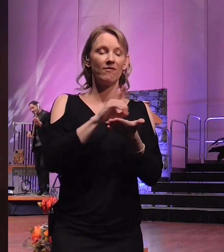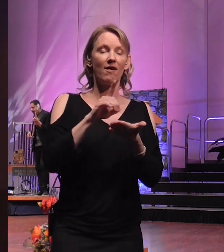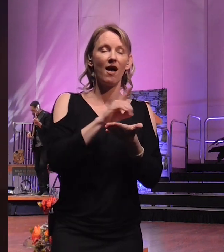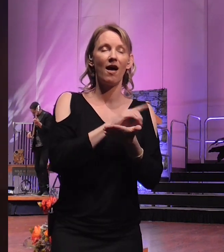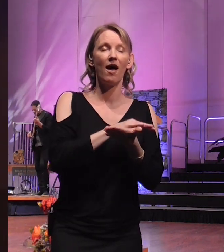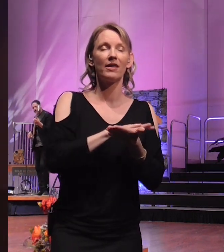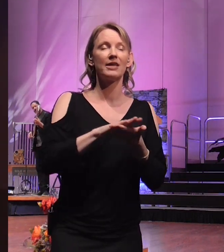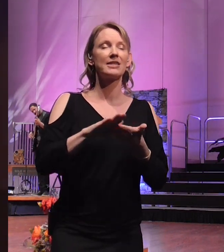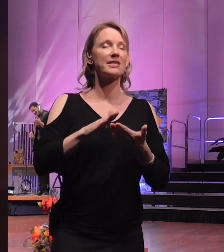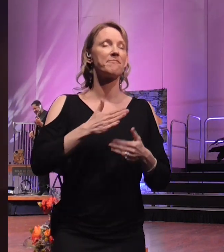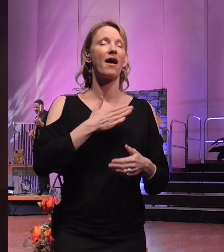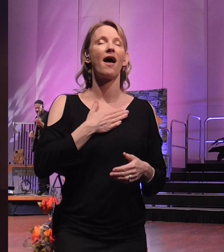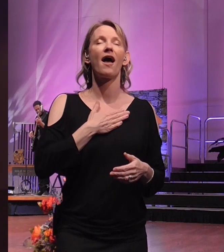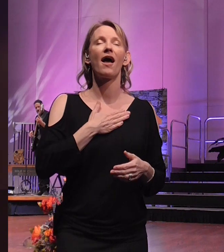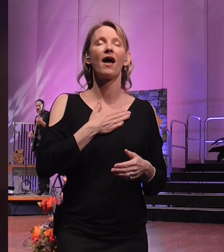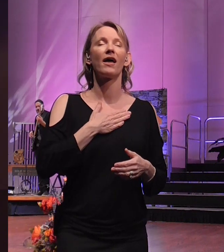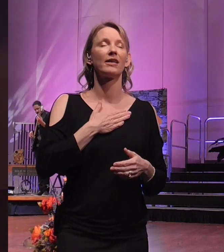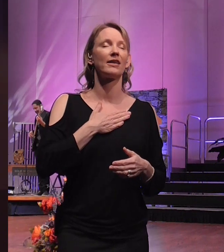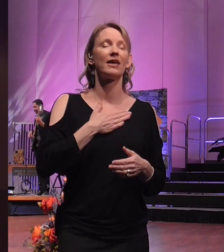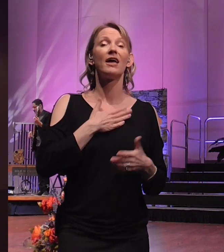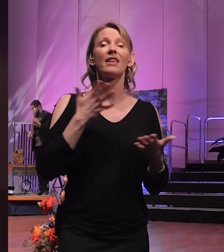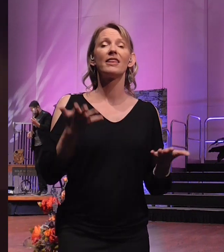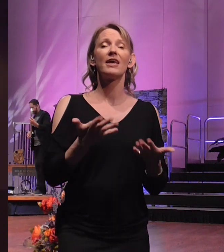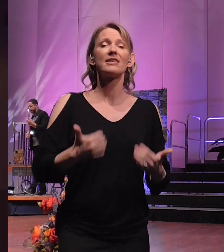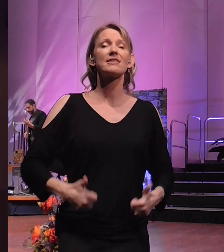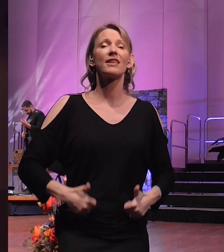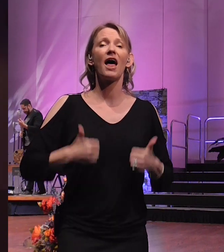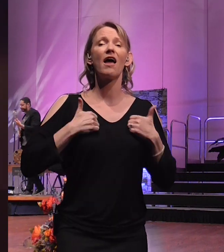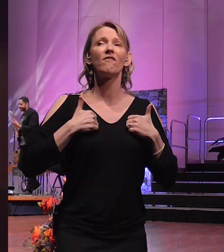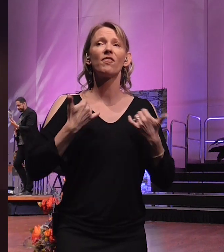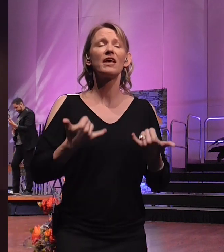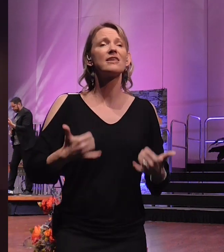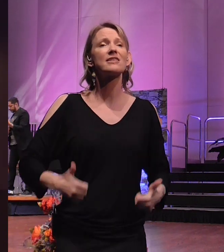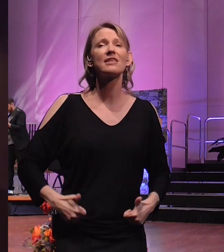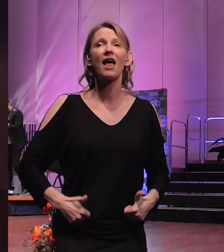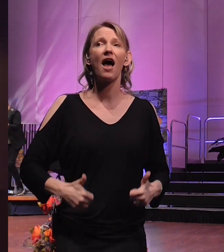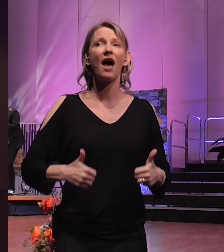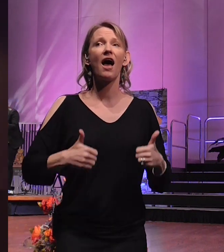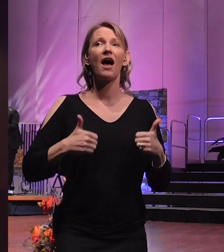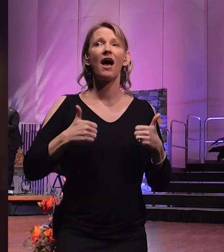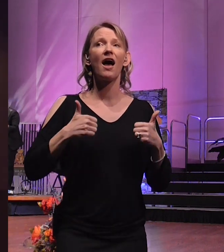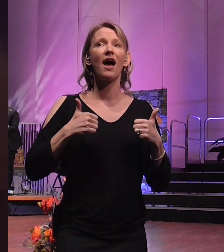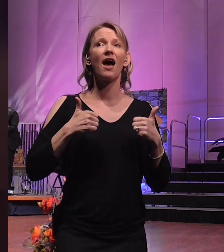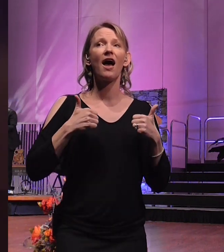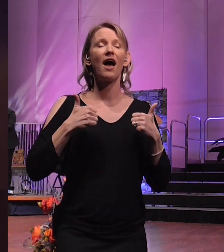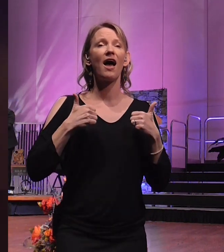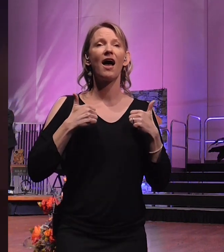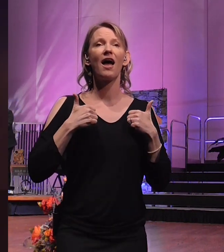divine, divine, and it's mine. This life,